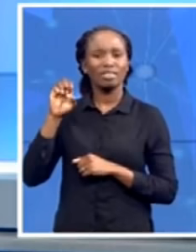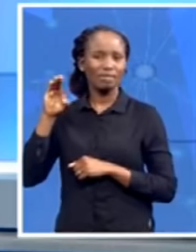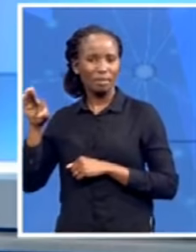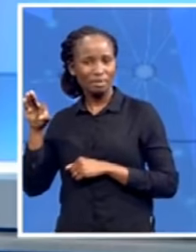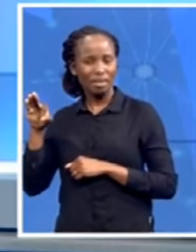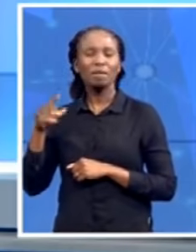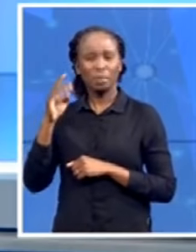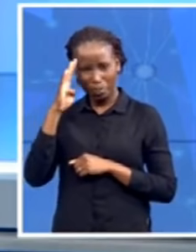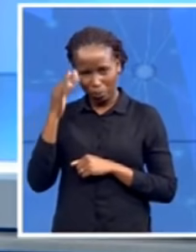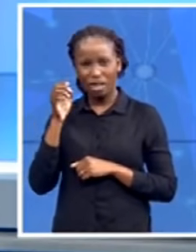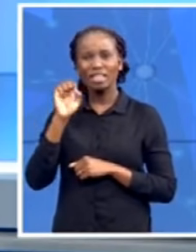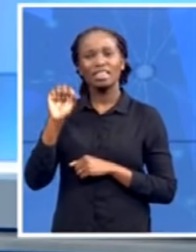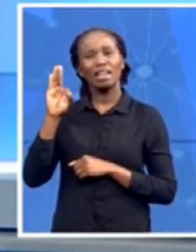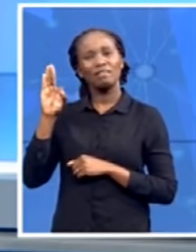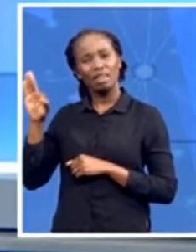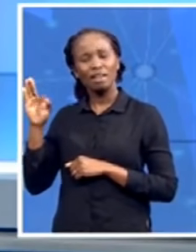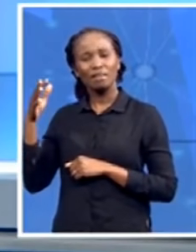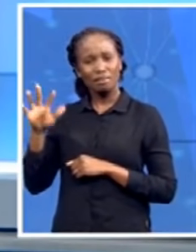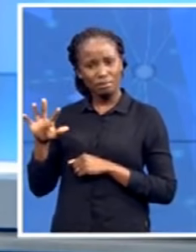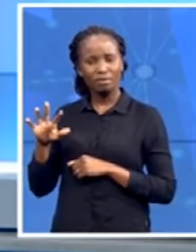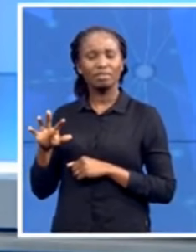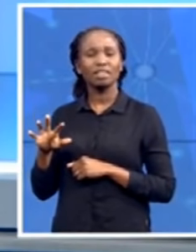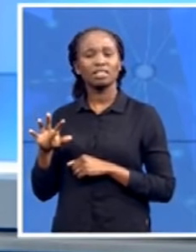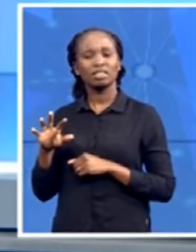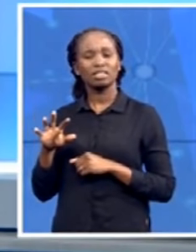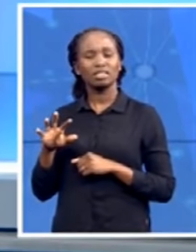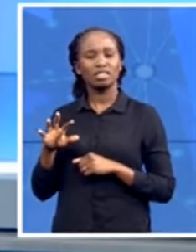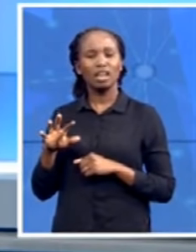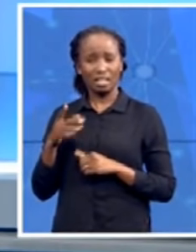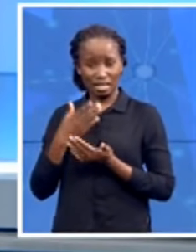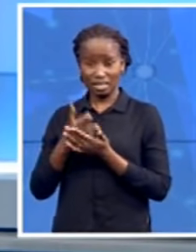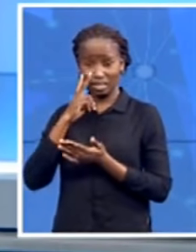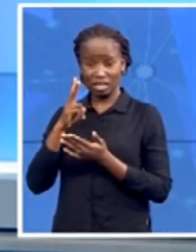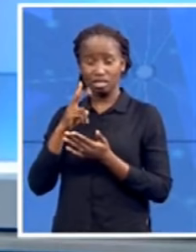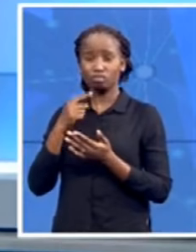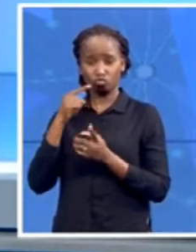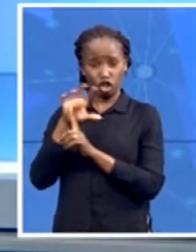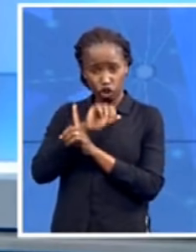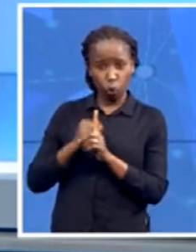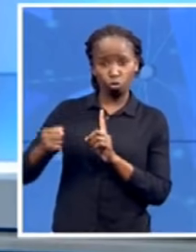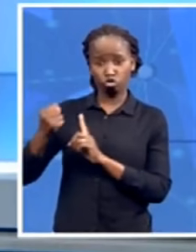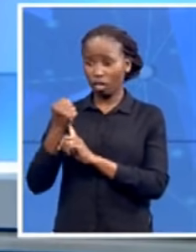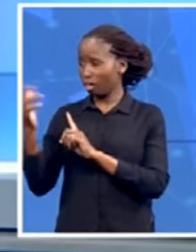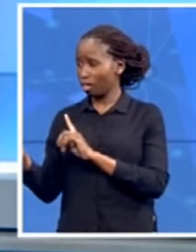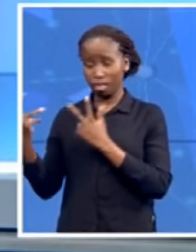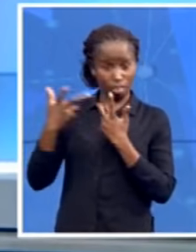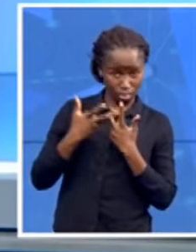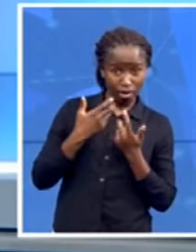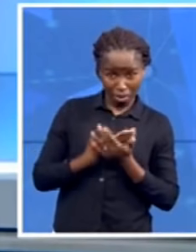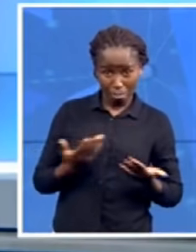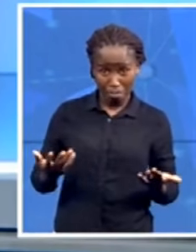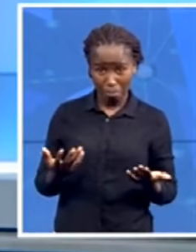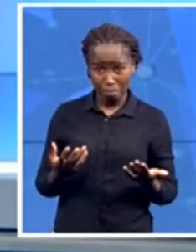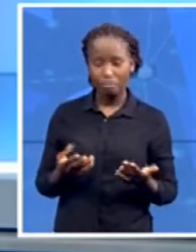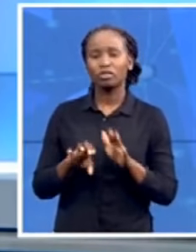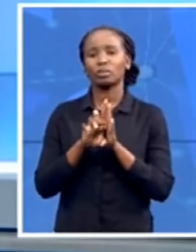would you classify it under a socialist, especially with the comments that he made that if the EFF takes over the